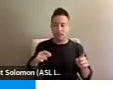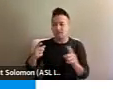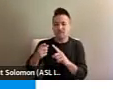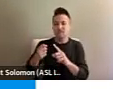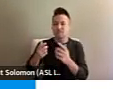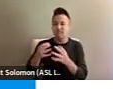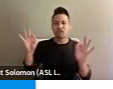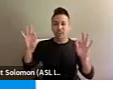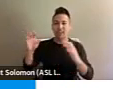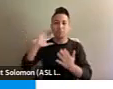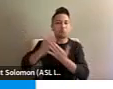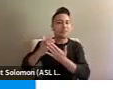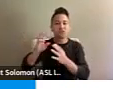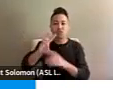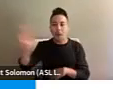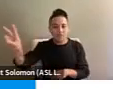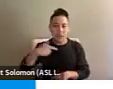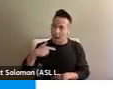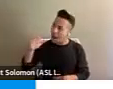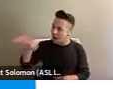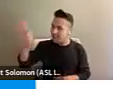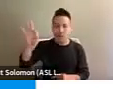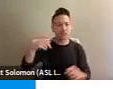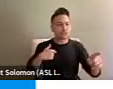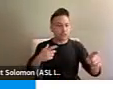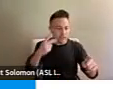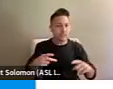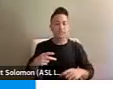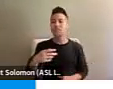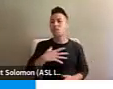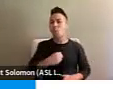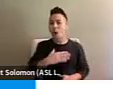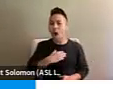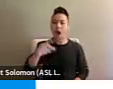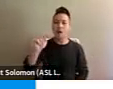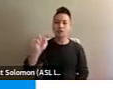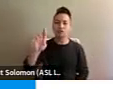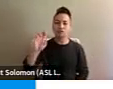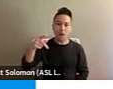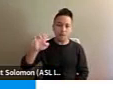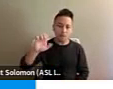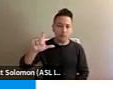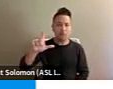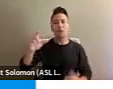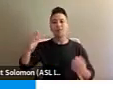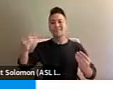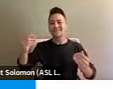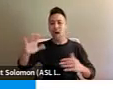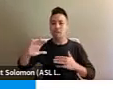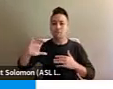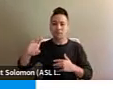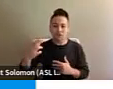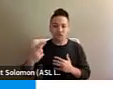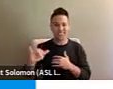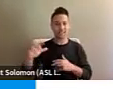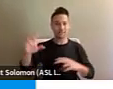websites. And you've got your white tropical sandy beach. So that's the title. This